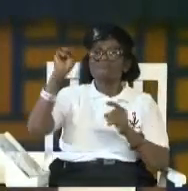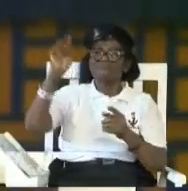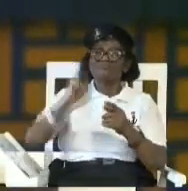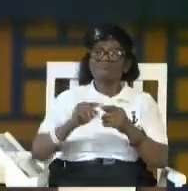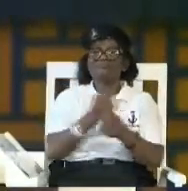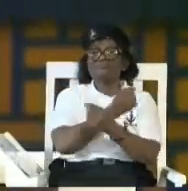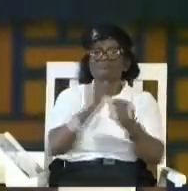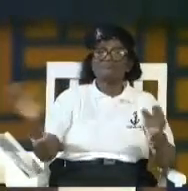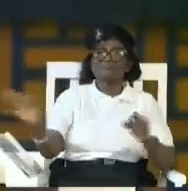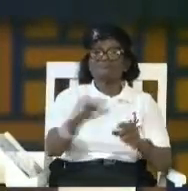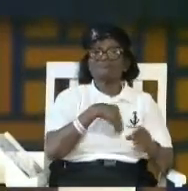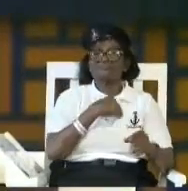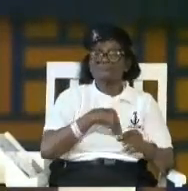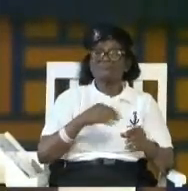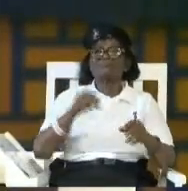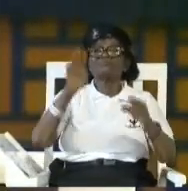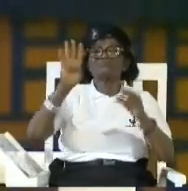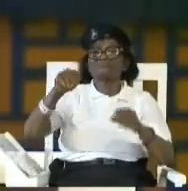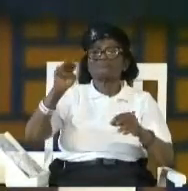14.